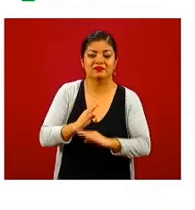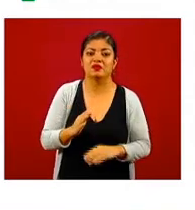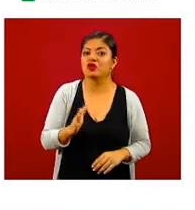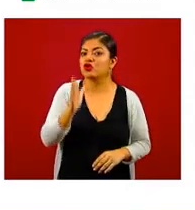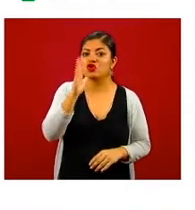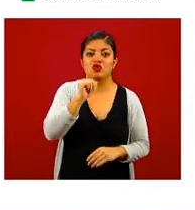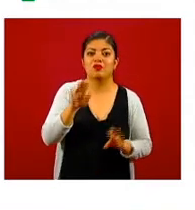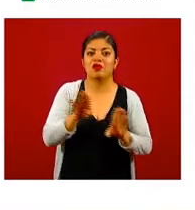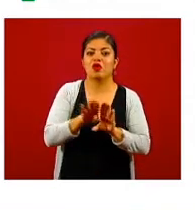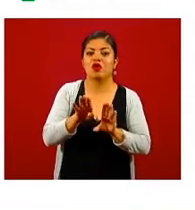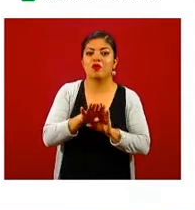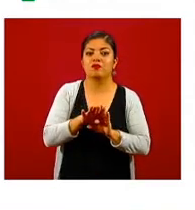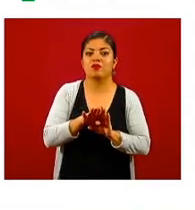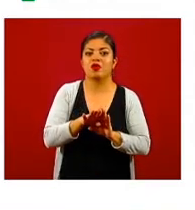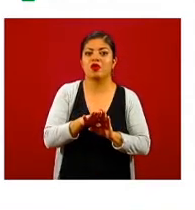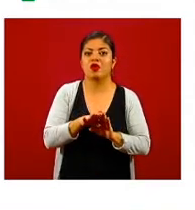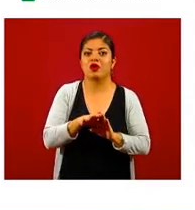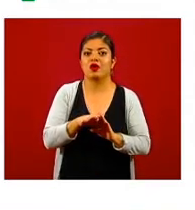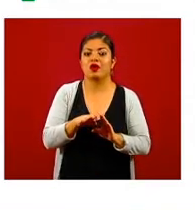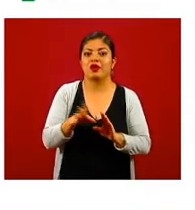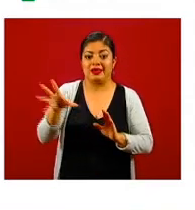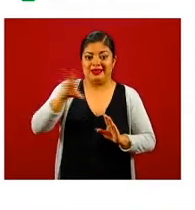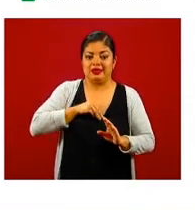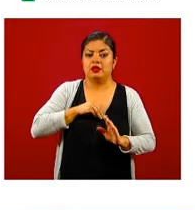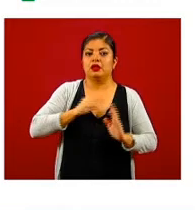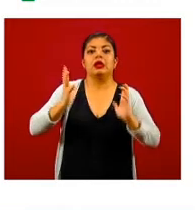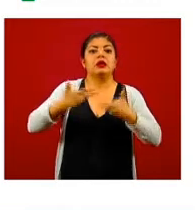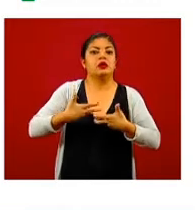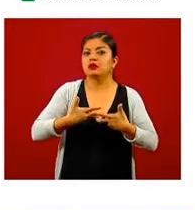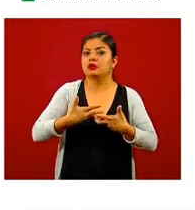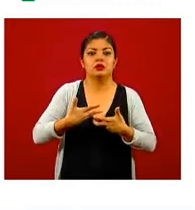can't support the duplication of the virus.